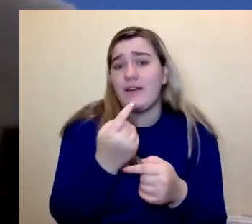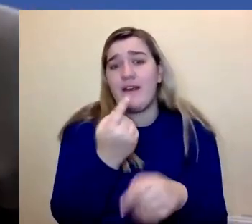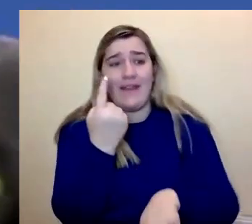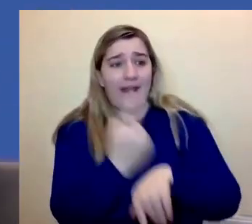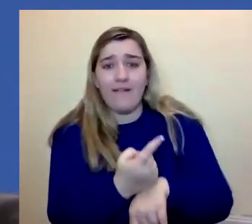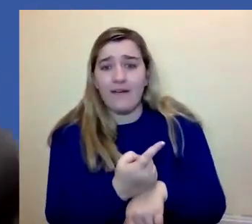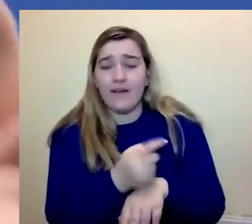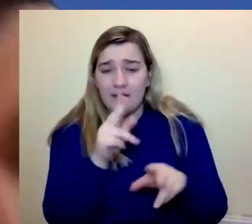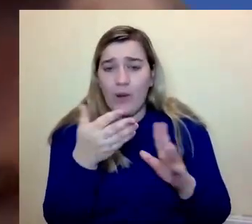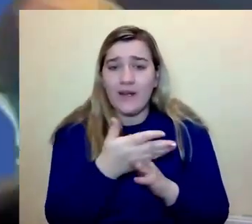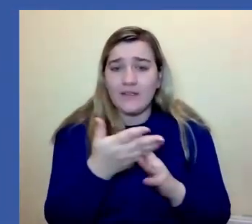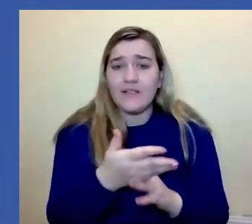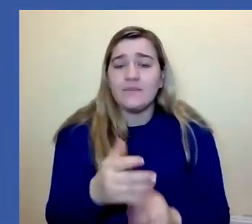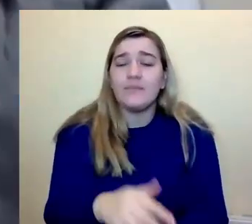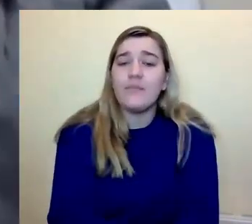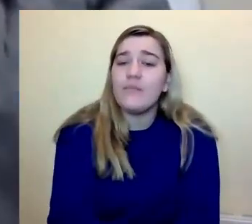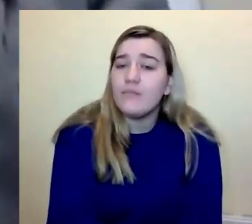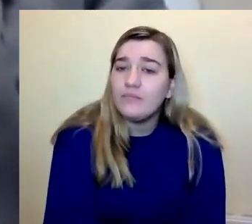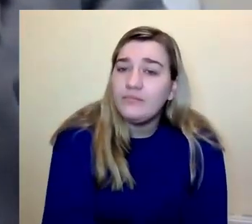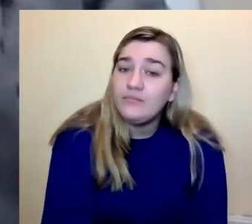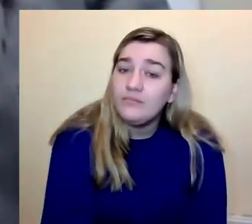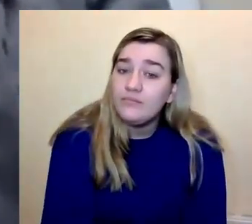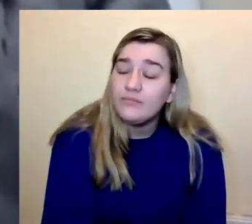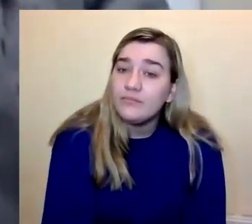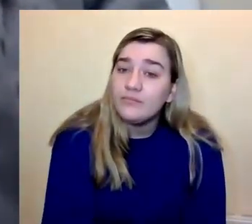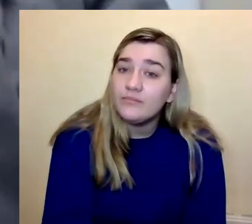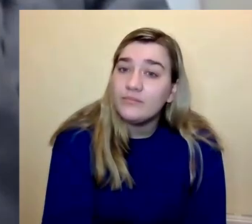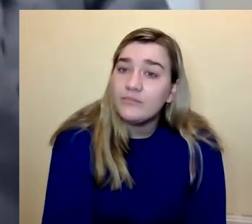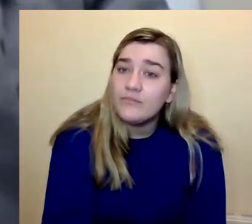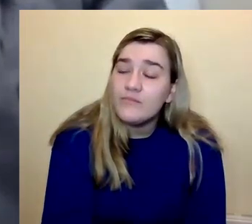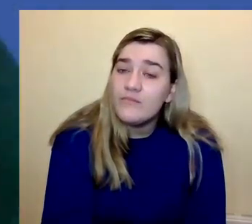Thank you, thank you. Stuart or David? What